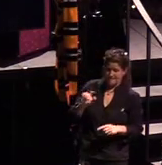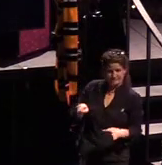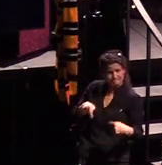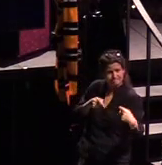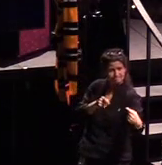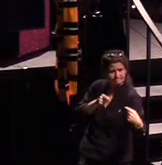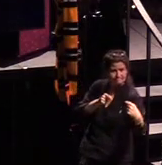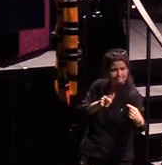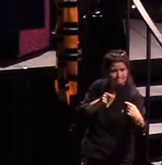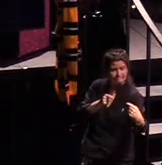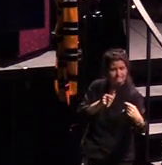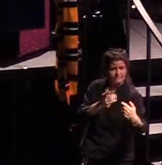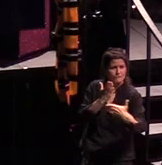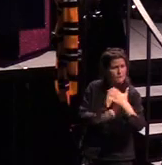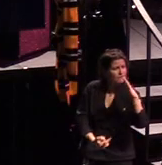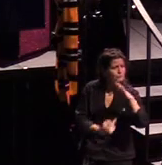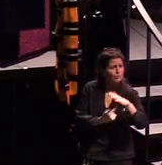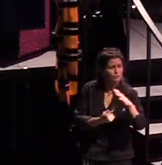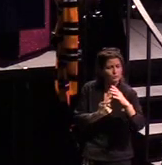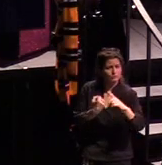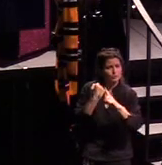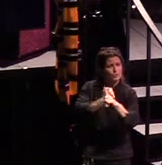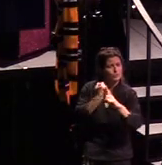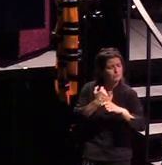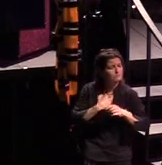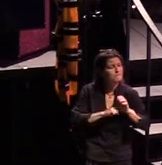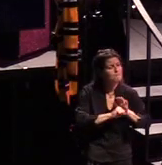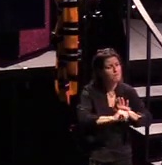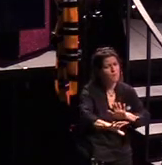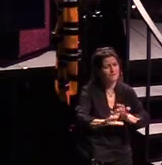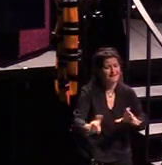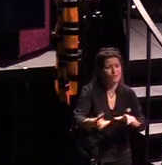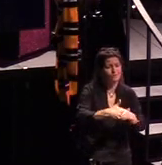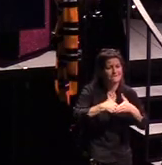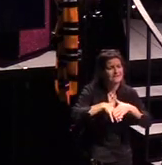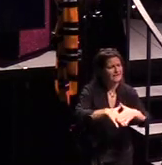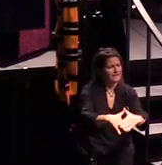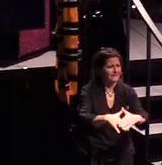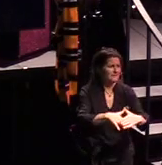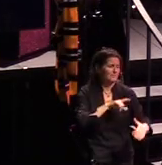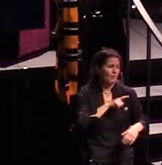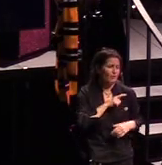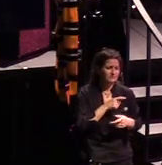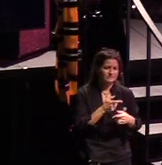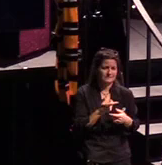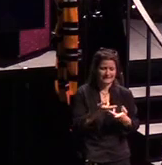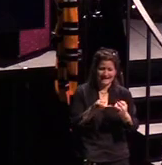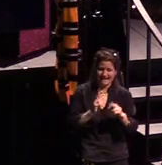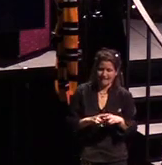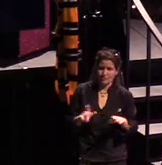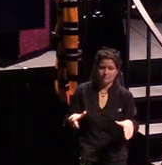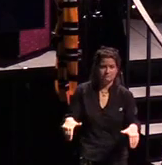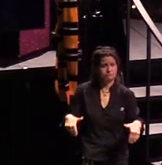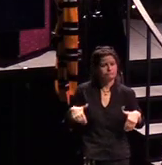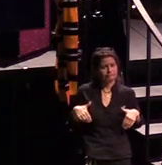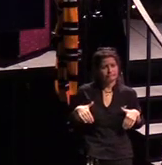promoting inclusivity whiskey because it's all too easy to let it lead to inaction